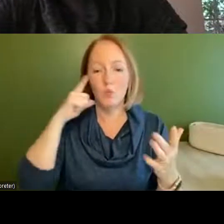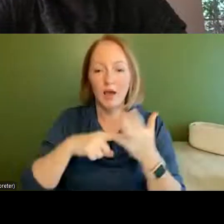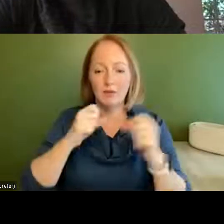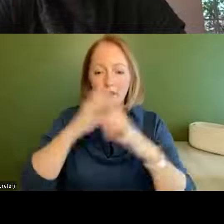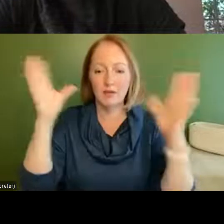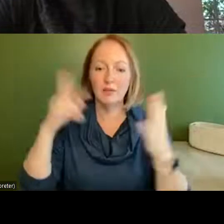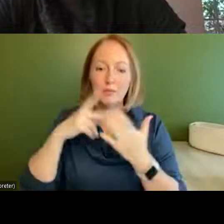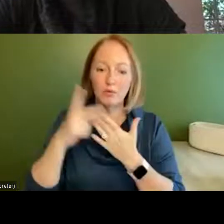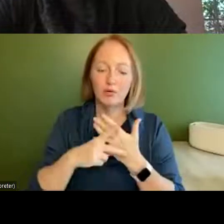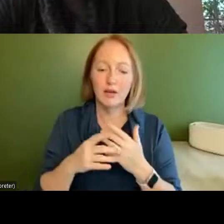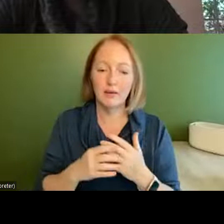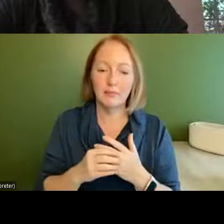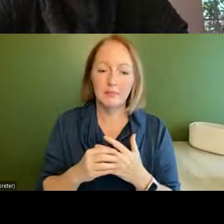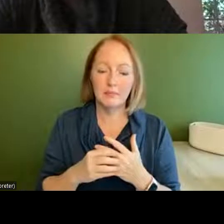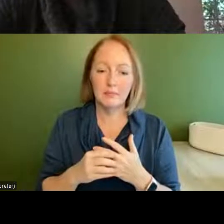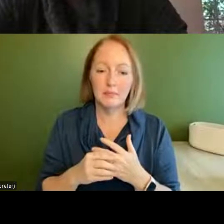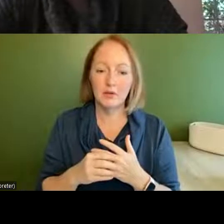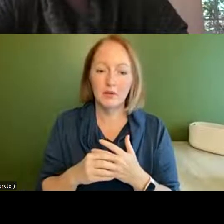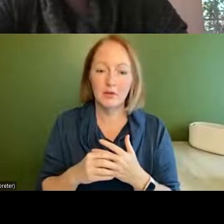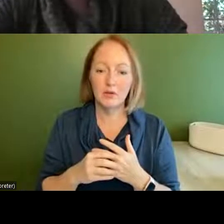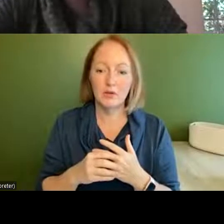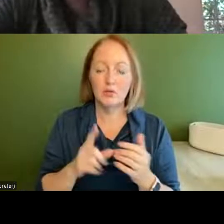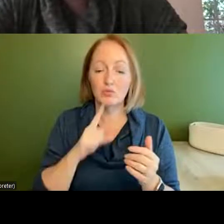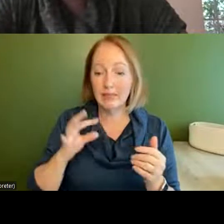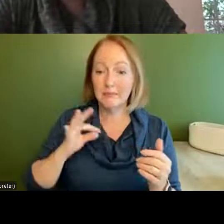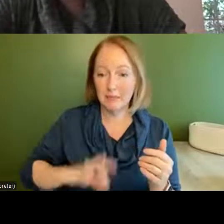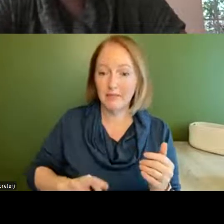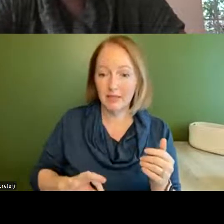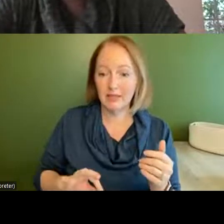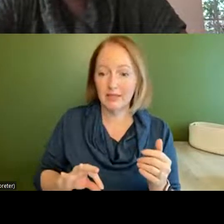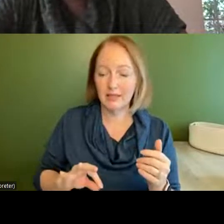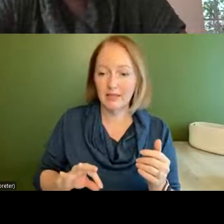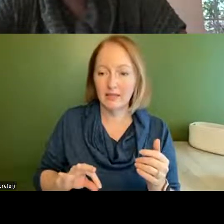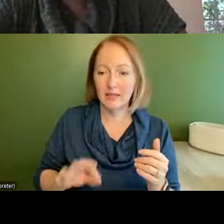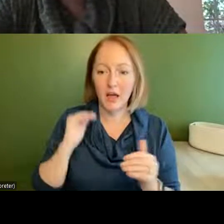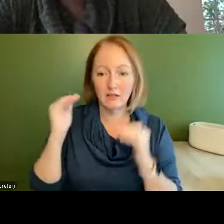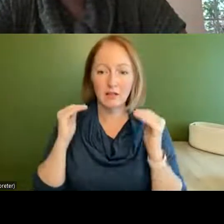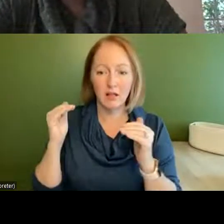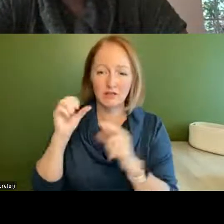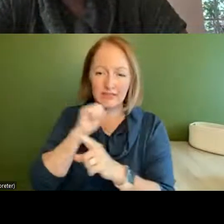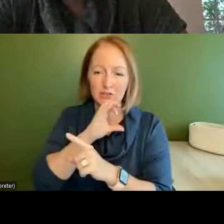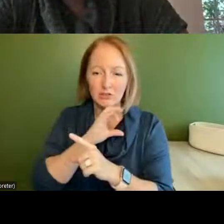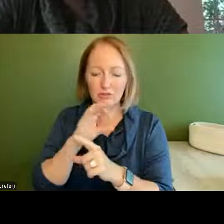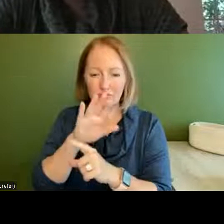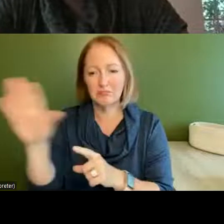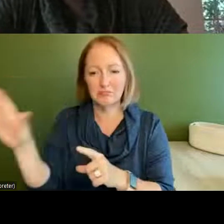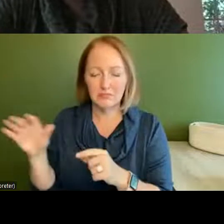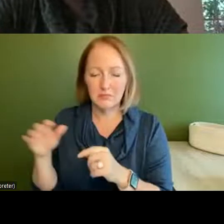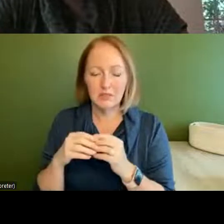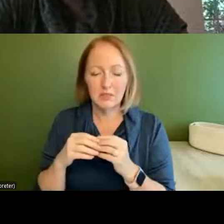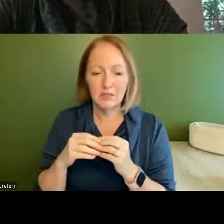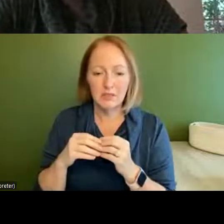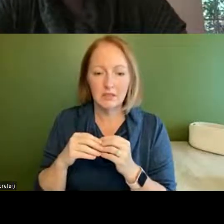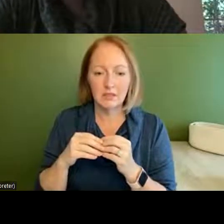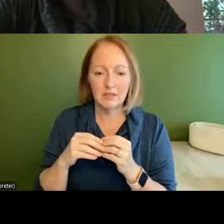a program looking like, in terms of really benefiting the adult population across the board, would